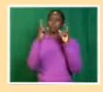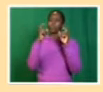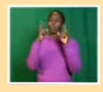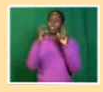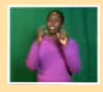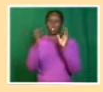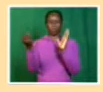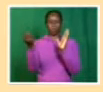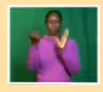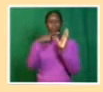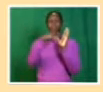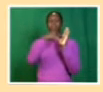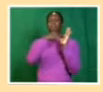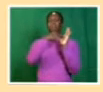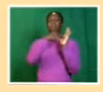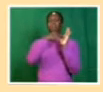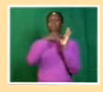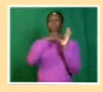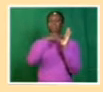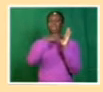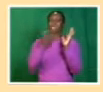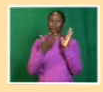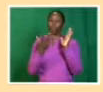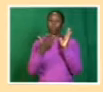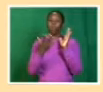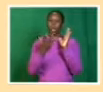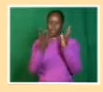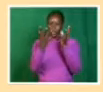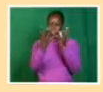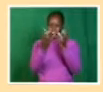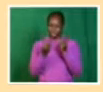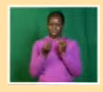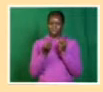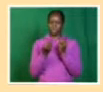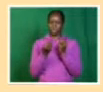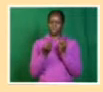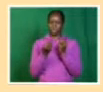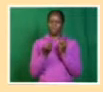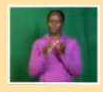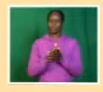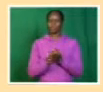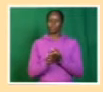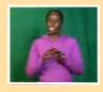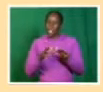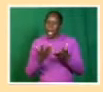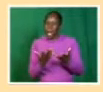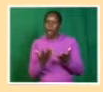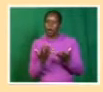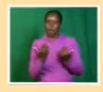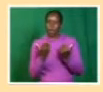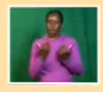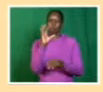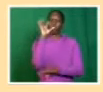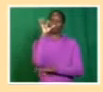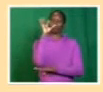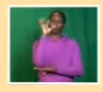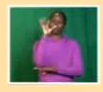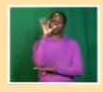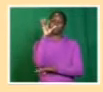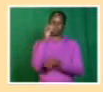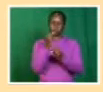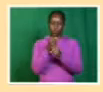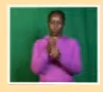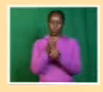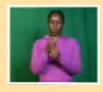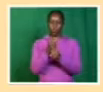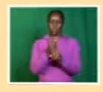this focus. Okay, that's where the receiver is located. That's how the satellite dish